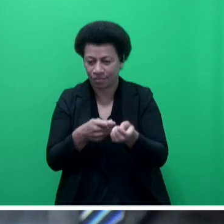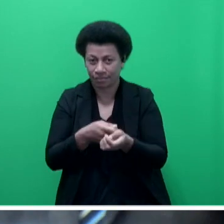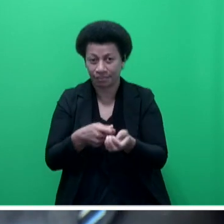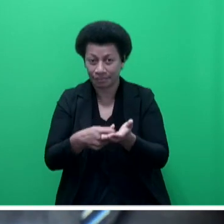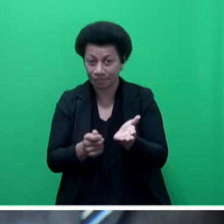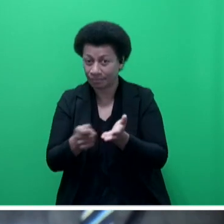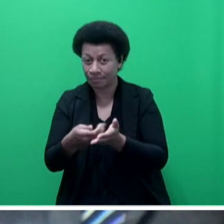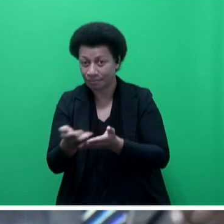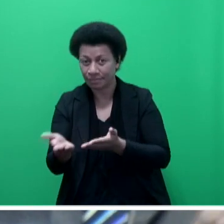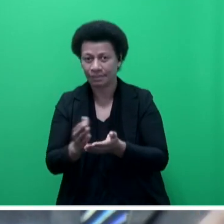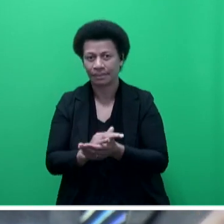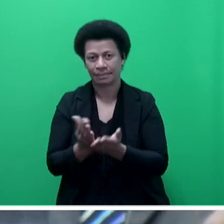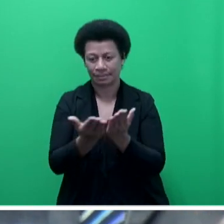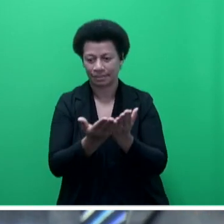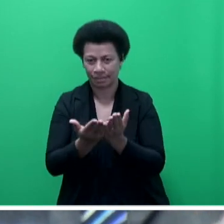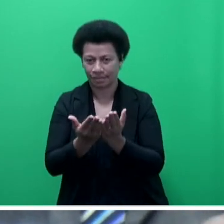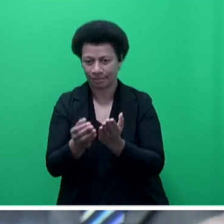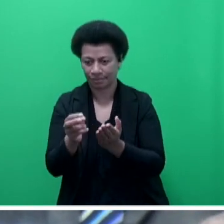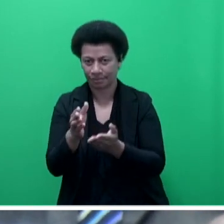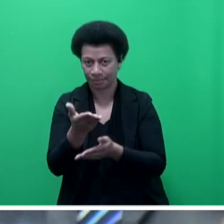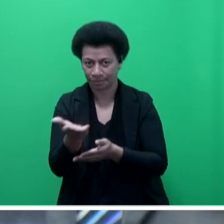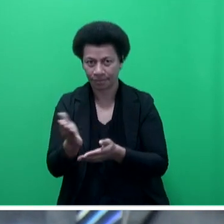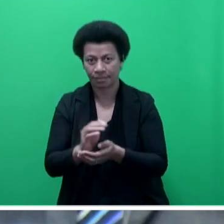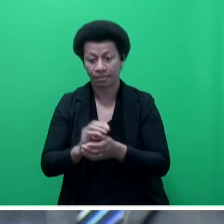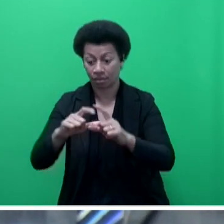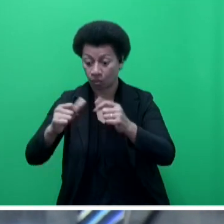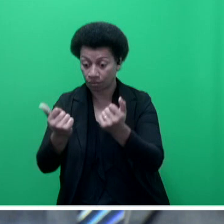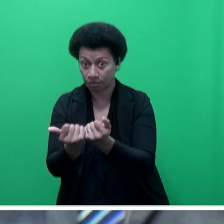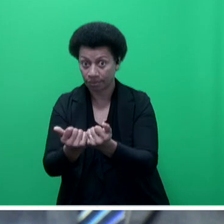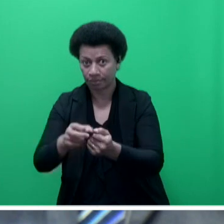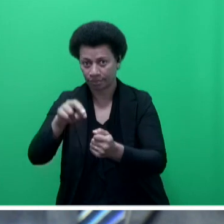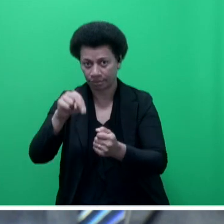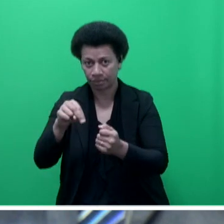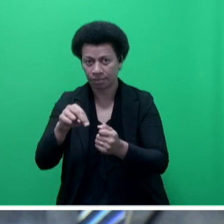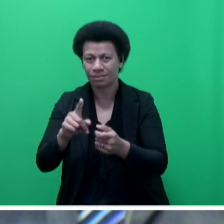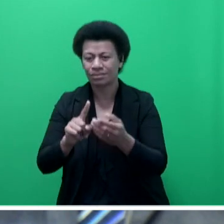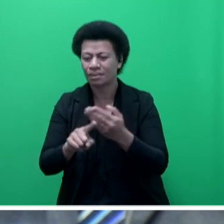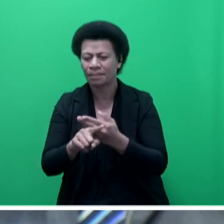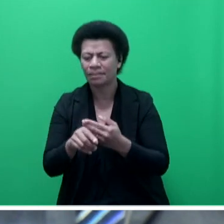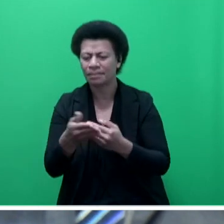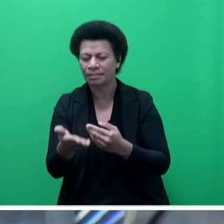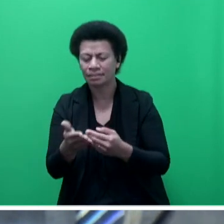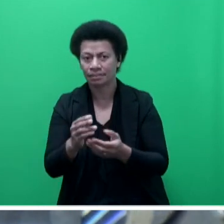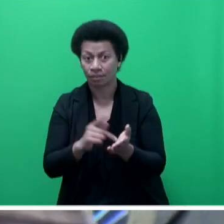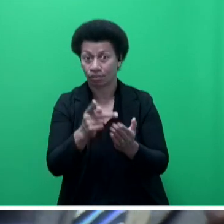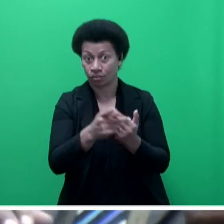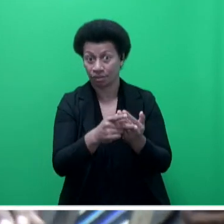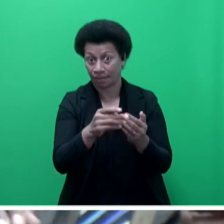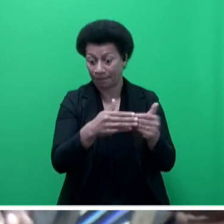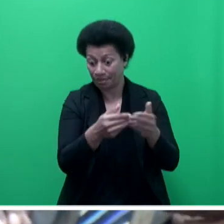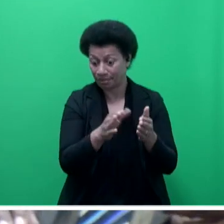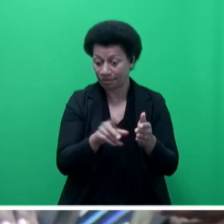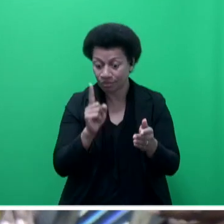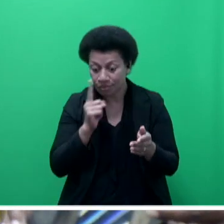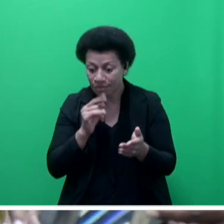study. The contractor also needs to fix the defects picked up by the project manager and